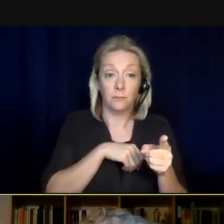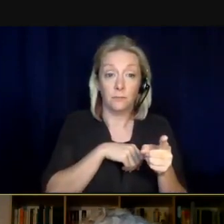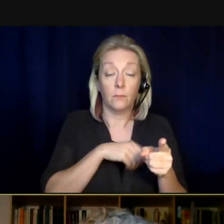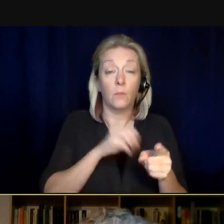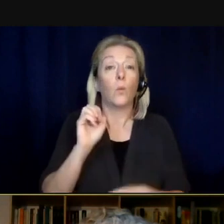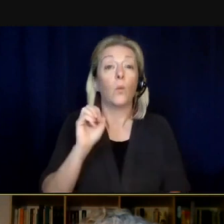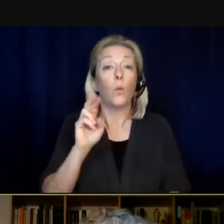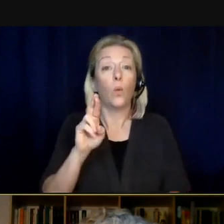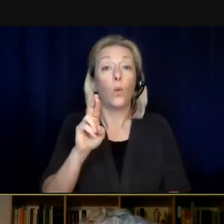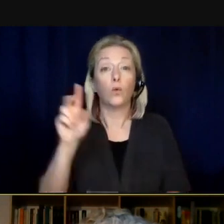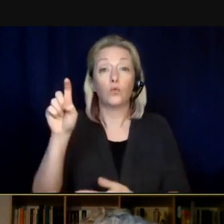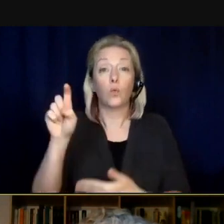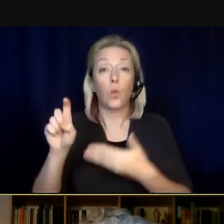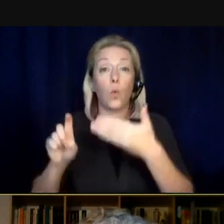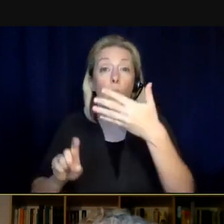or you can just scroll.